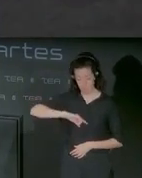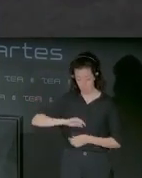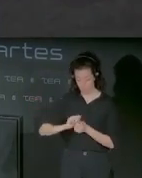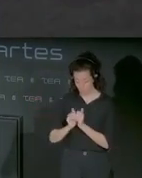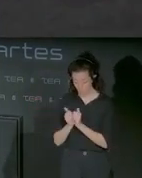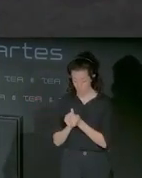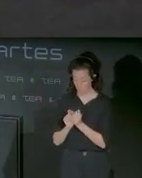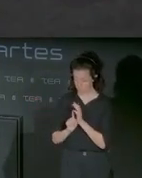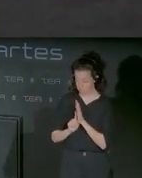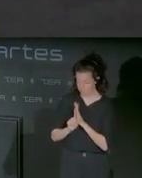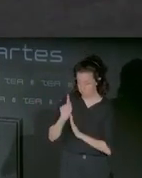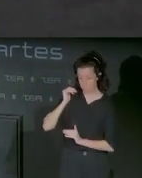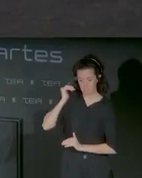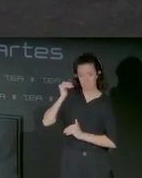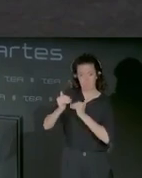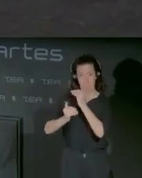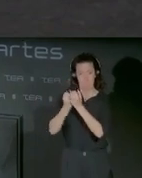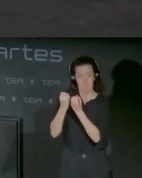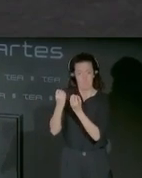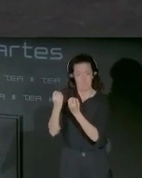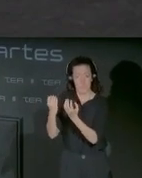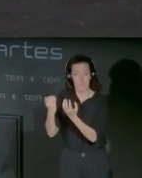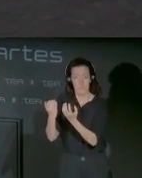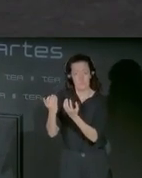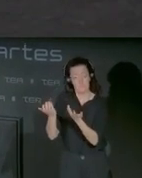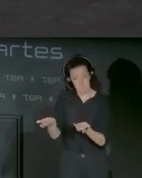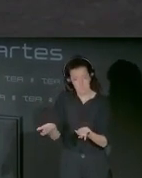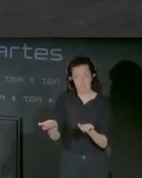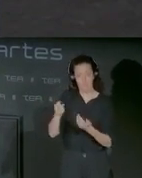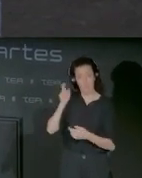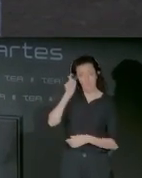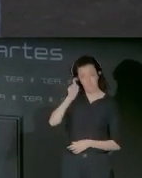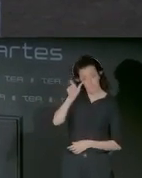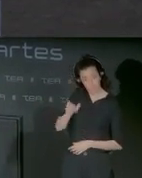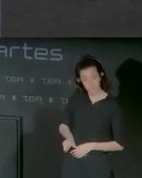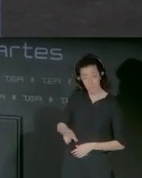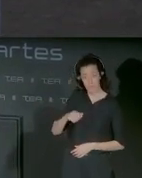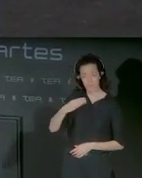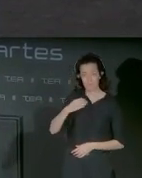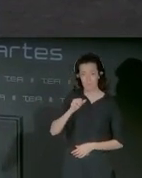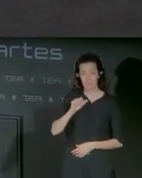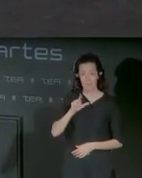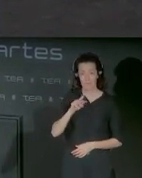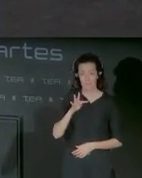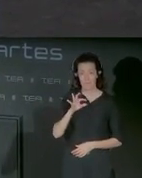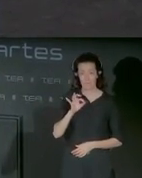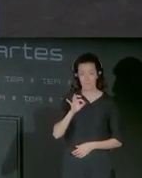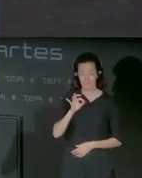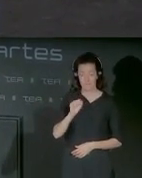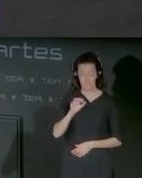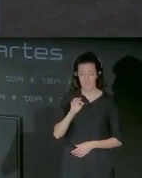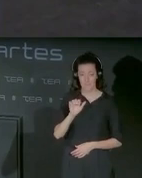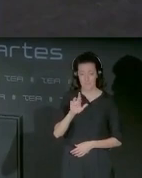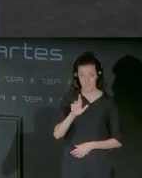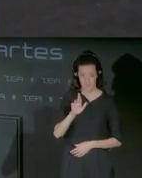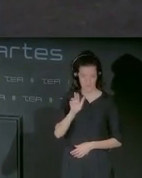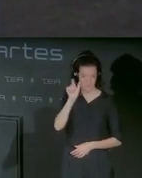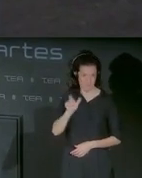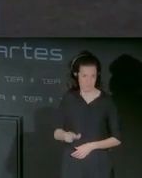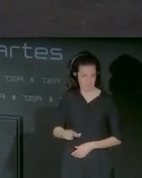like Professor Balthazar, which is a famous Croatian cartoon, got funds.